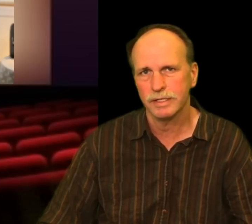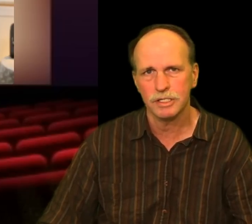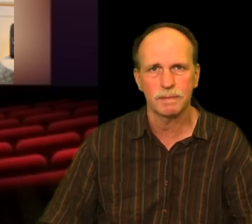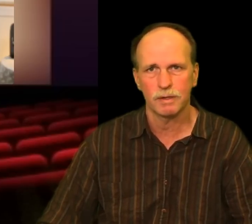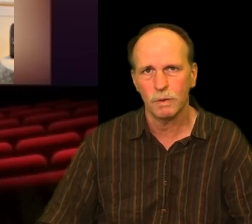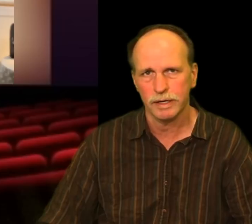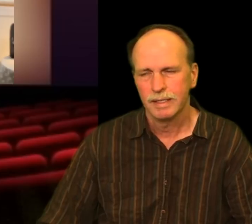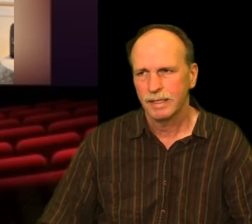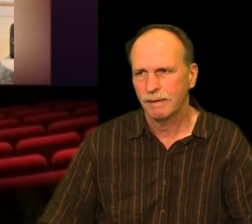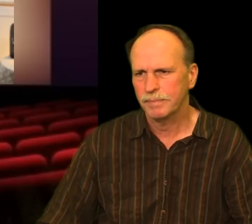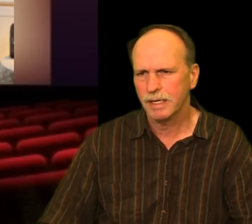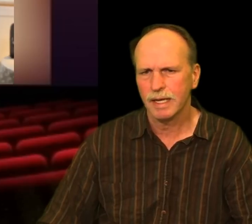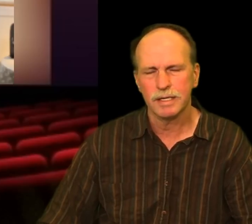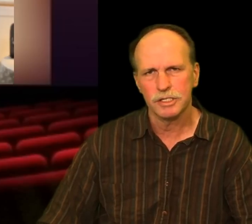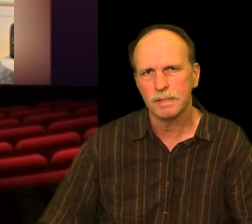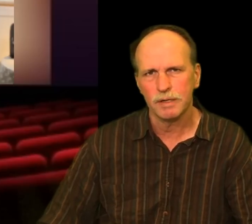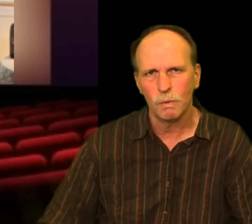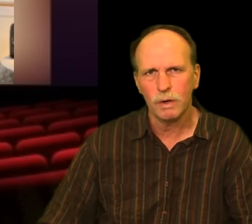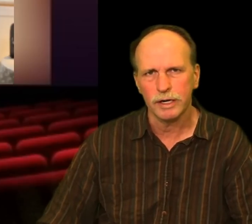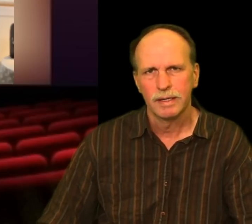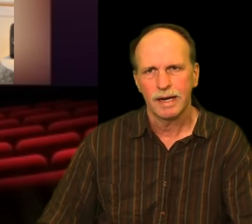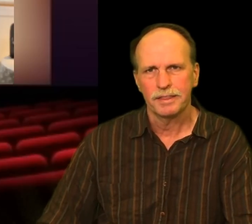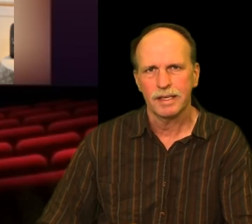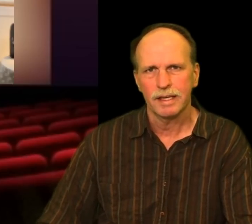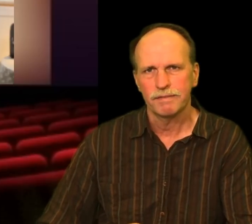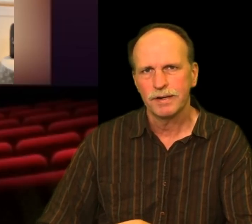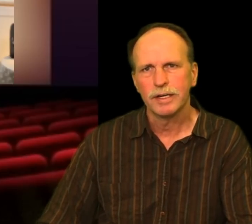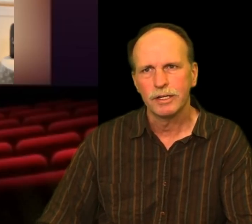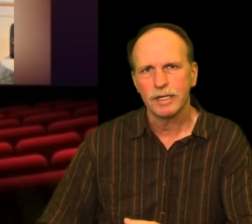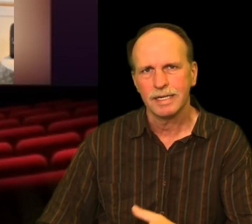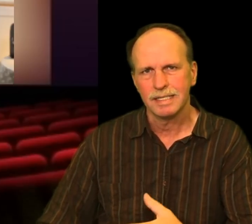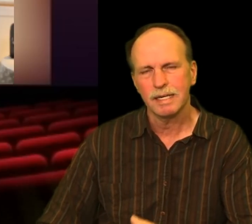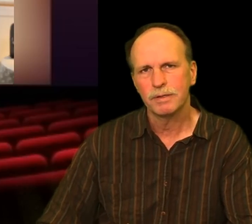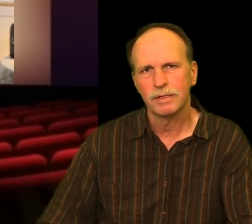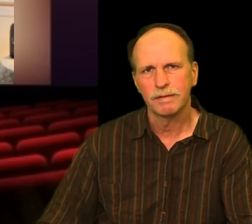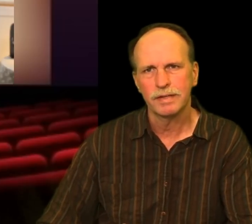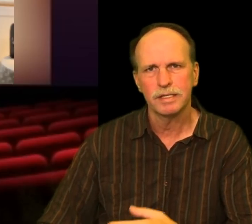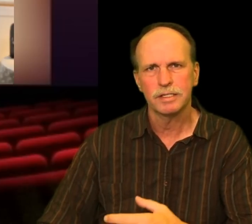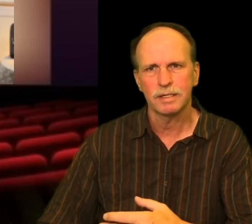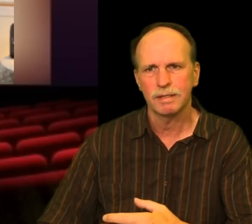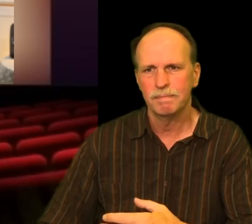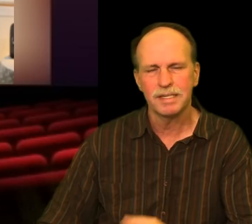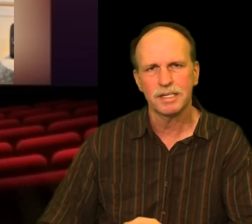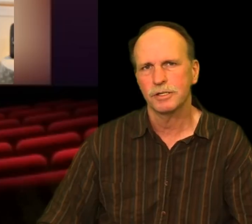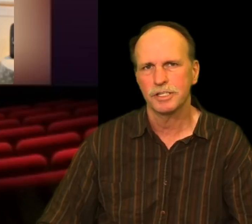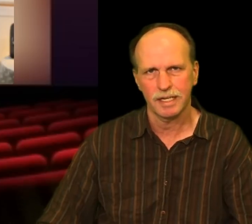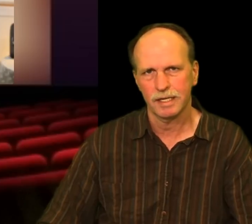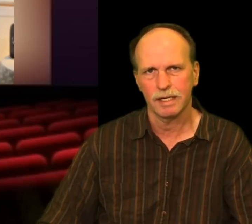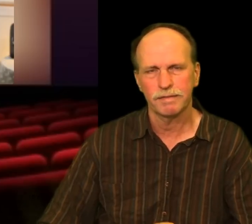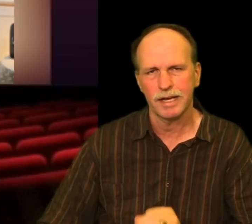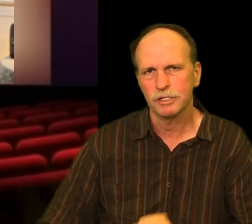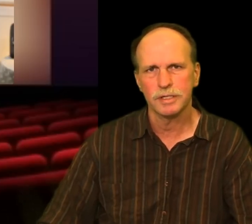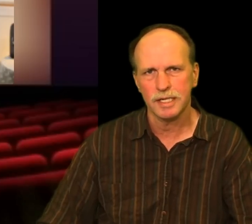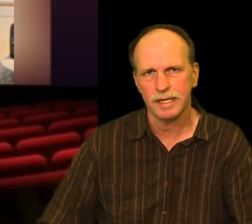Eraser and Sleeping Warrior. Now, getting on to Sleeping Warrior, I think a very good example of his